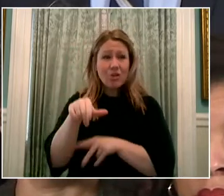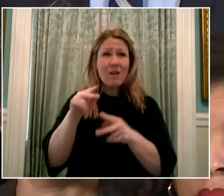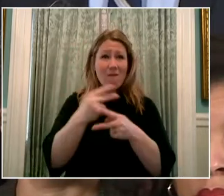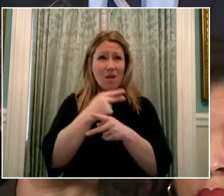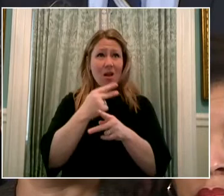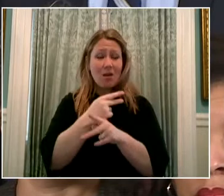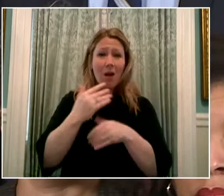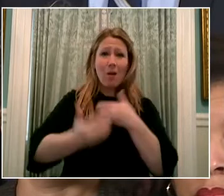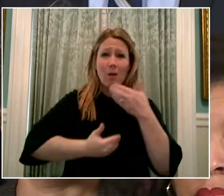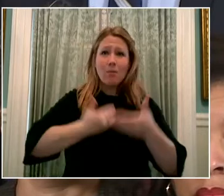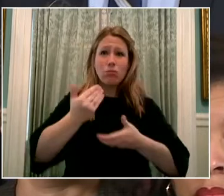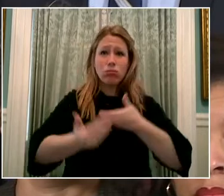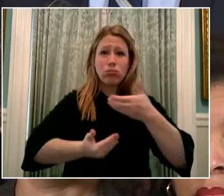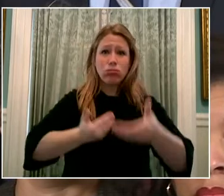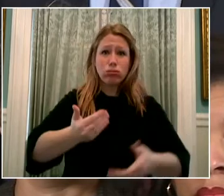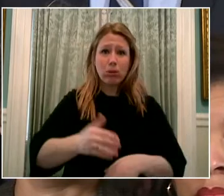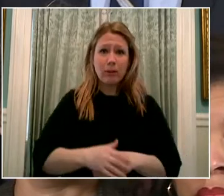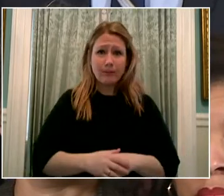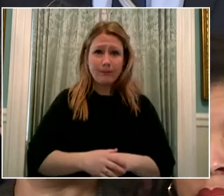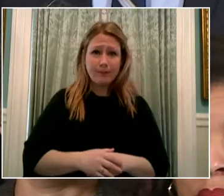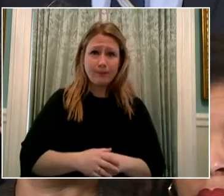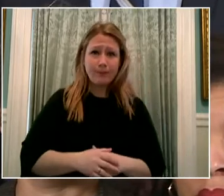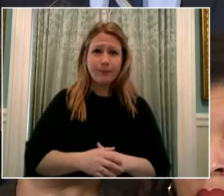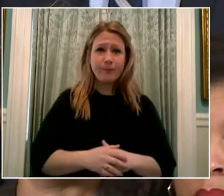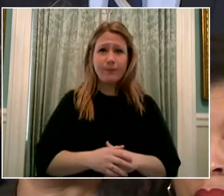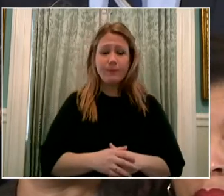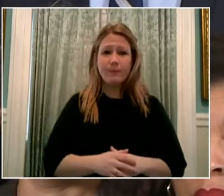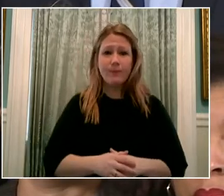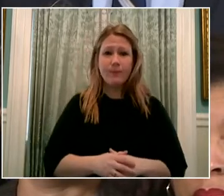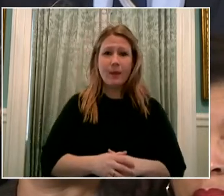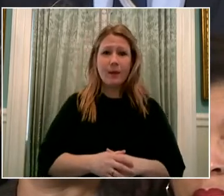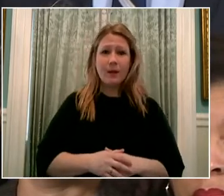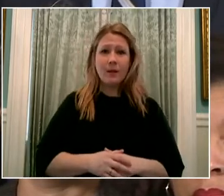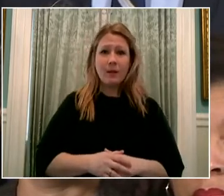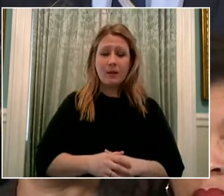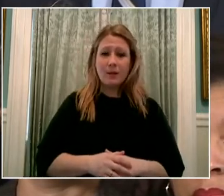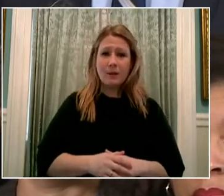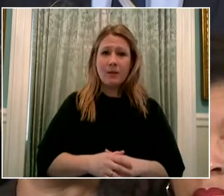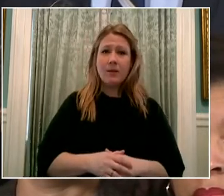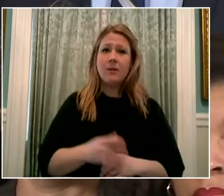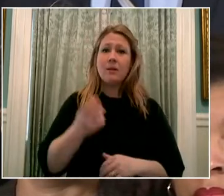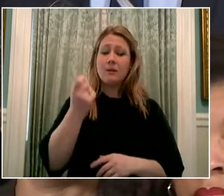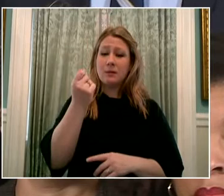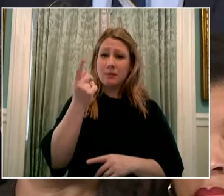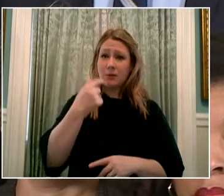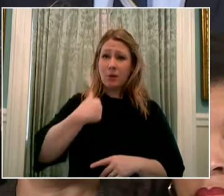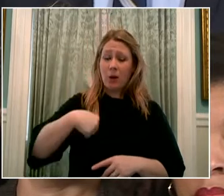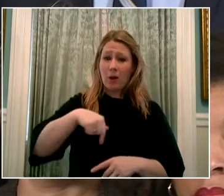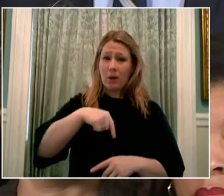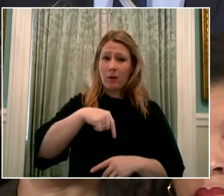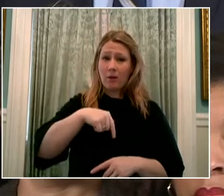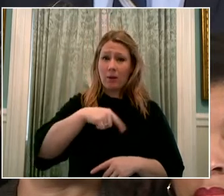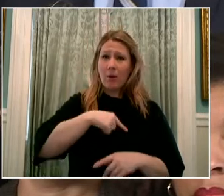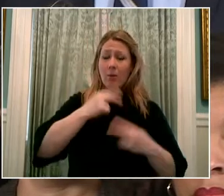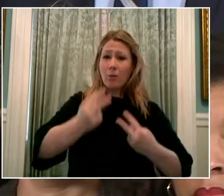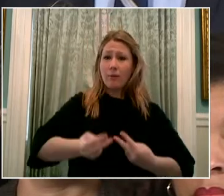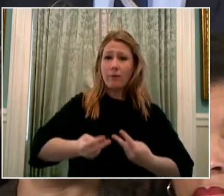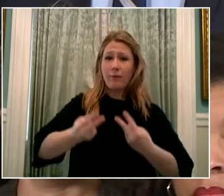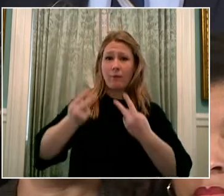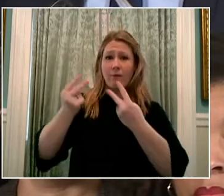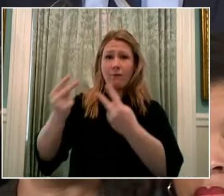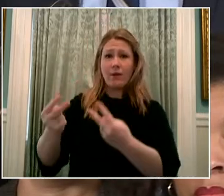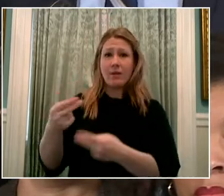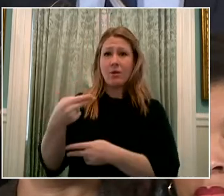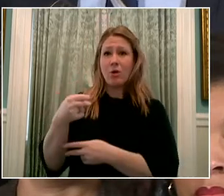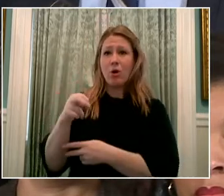the Hercs, which I don't see a lot of people going in to visit, when I go there and visit them, there's only